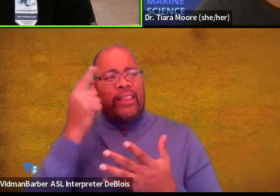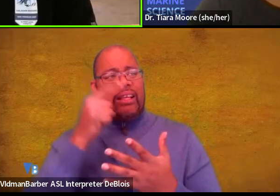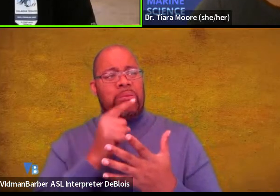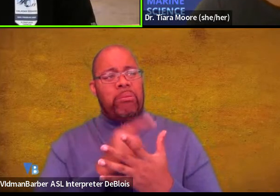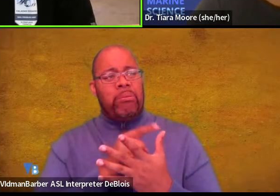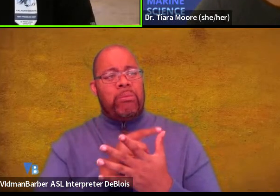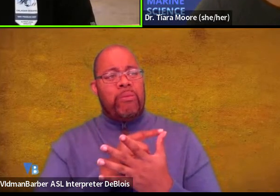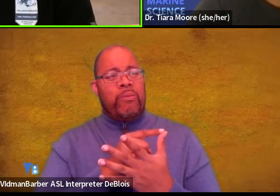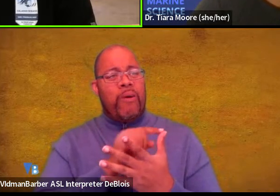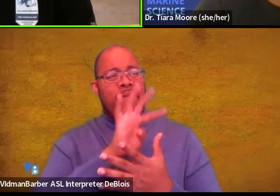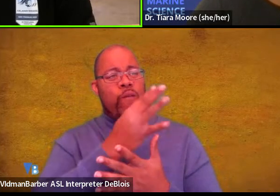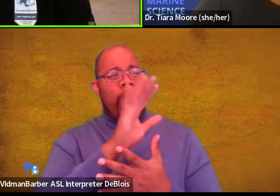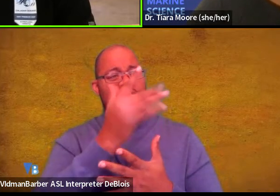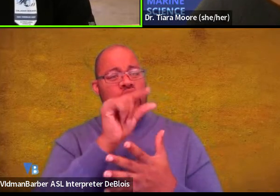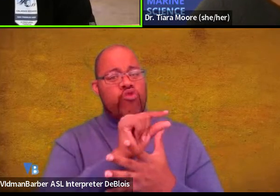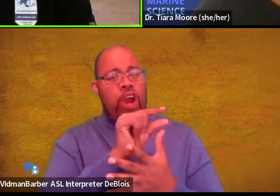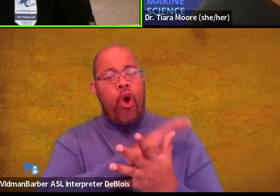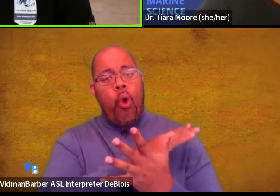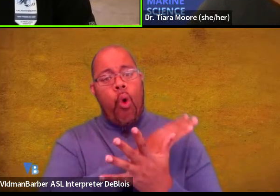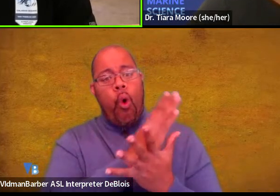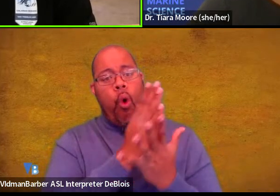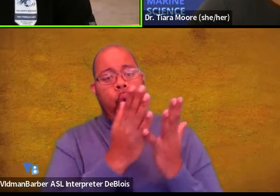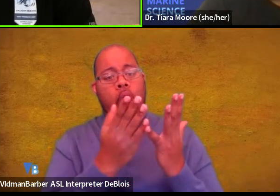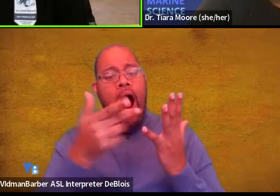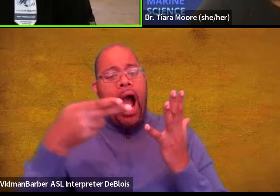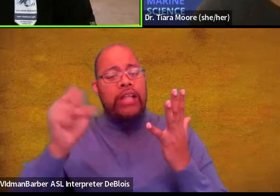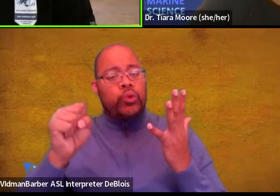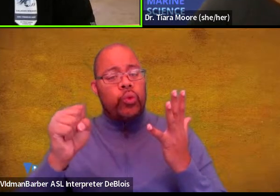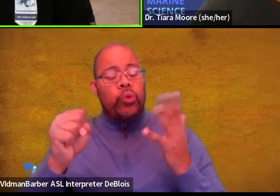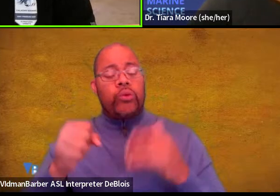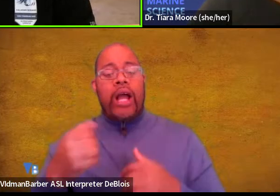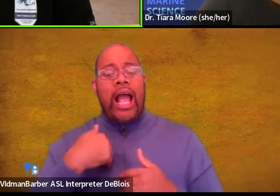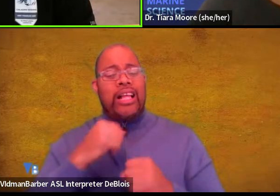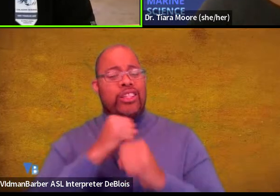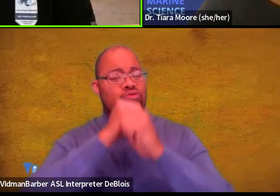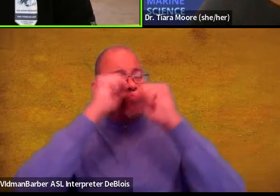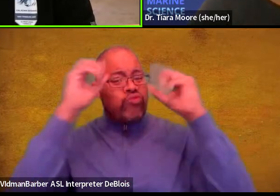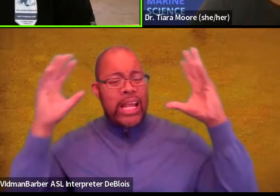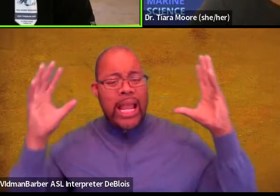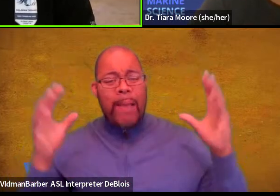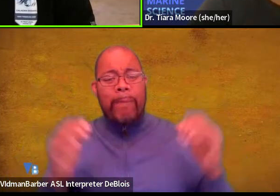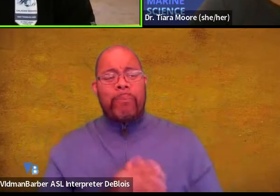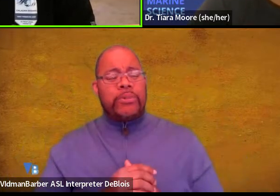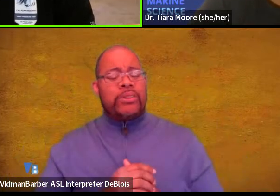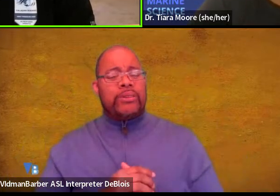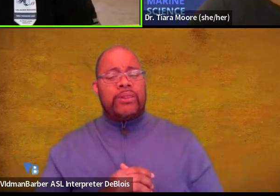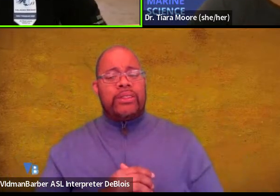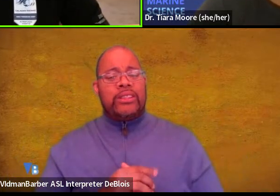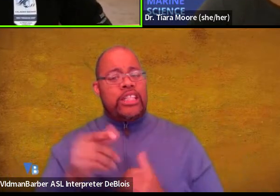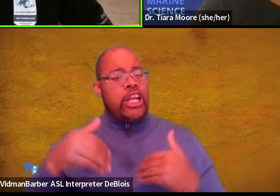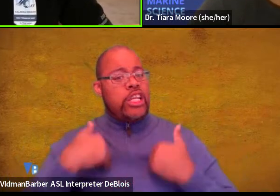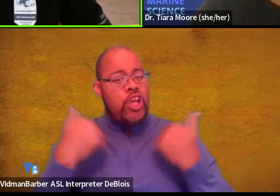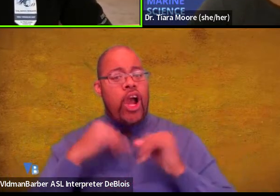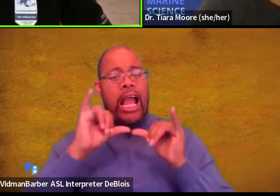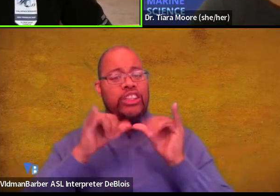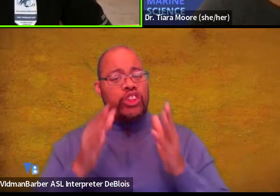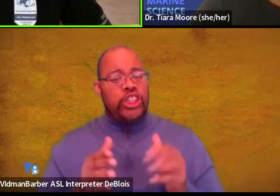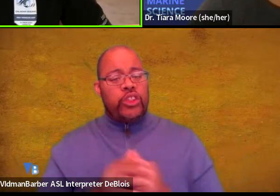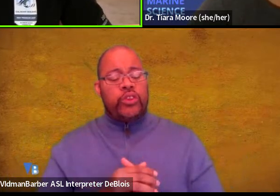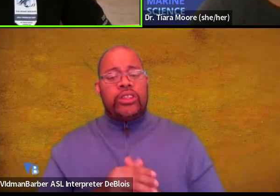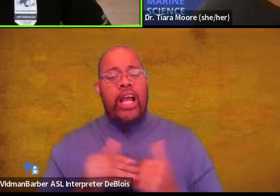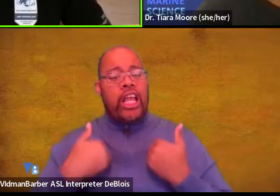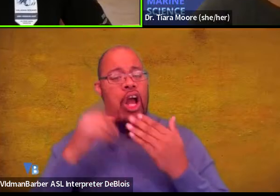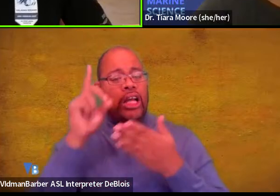4th or 5th graders all the way through high school, and they have their dreams. They are young engineers,